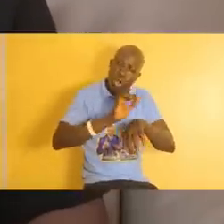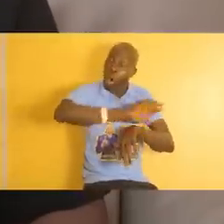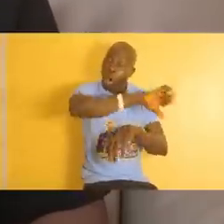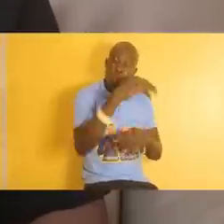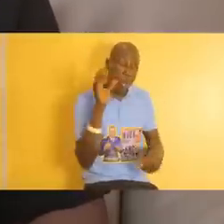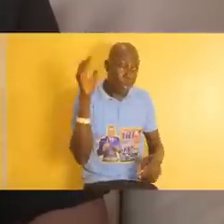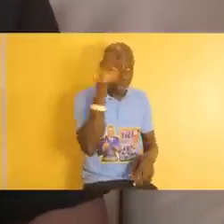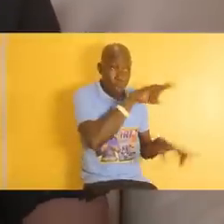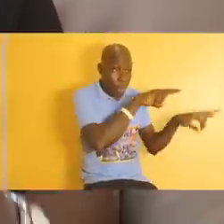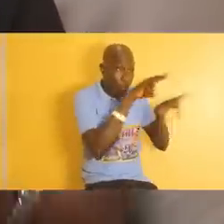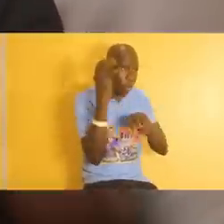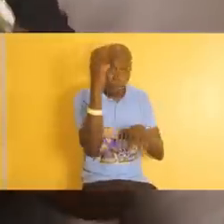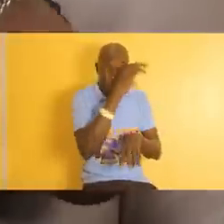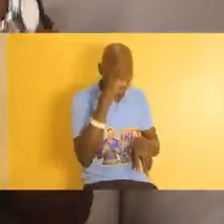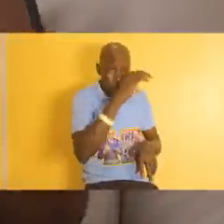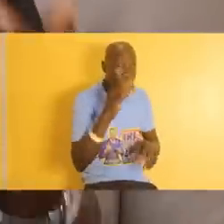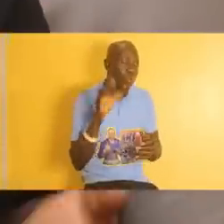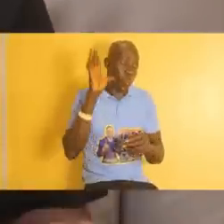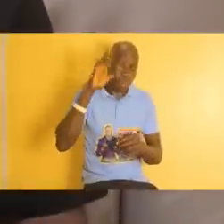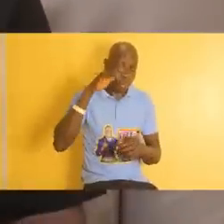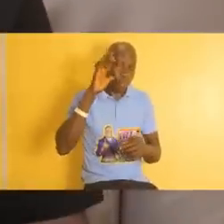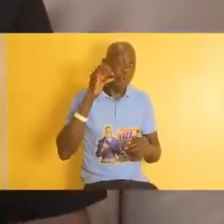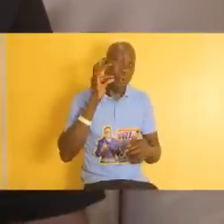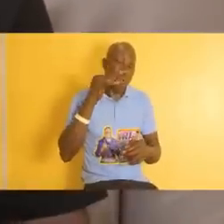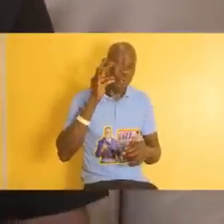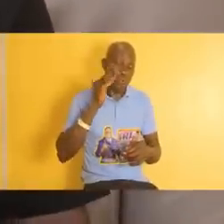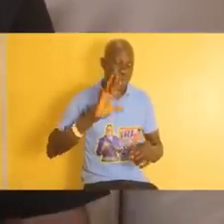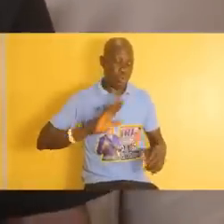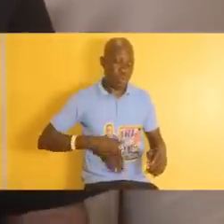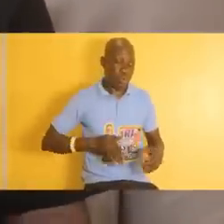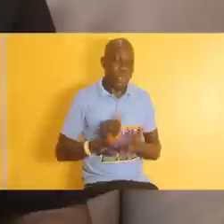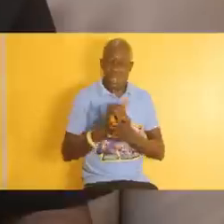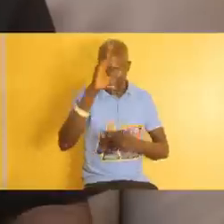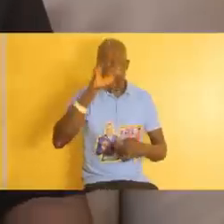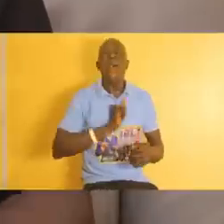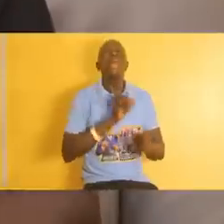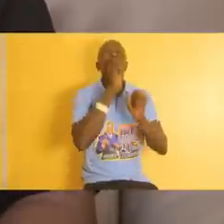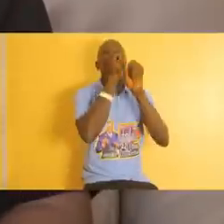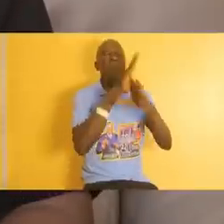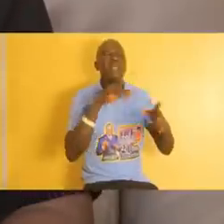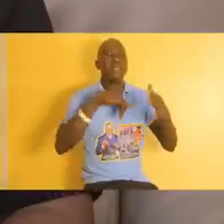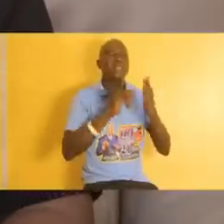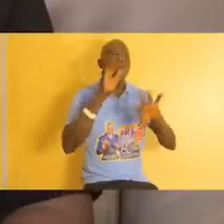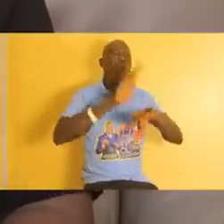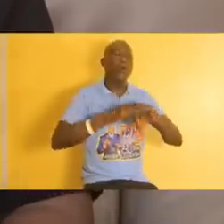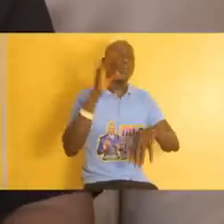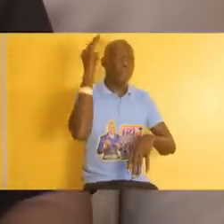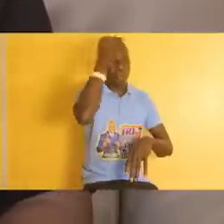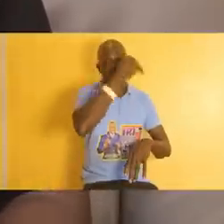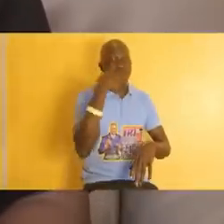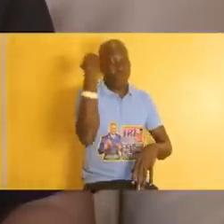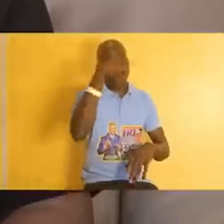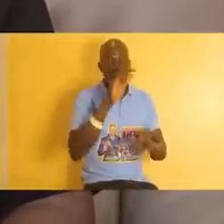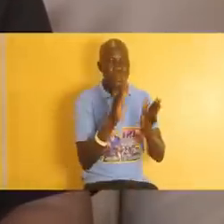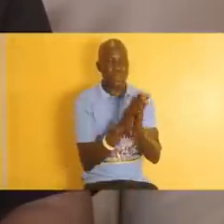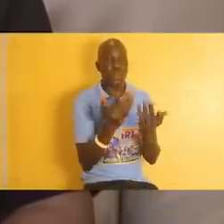of you trust God for fruit of God. But daddy, I will bless his soul. Ask daddy, when did you bless our fruit? I bless it on Facebook. And bless it on